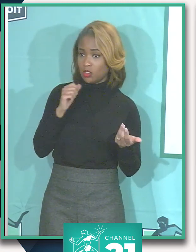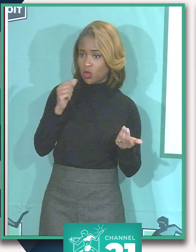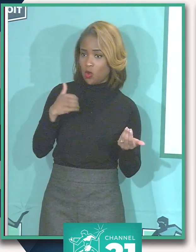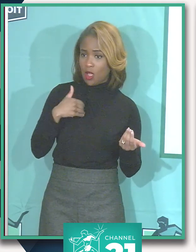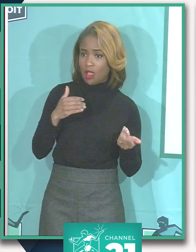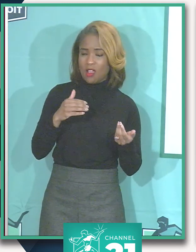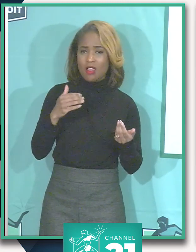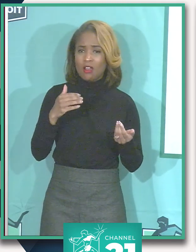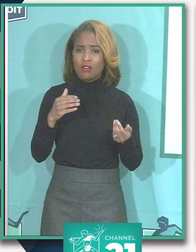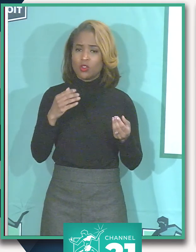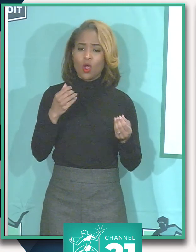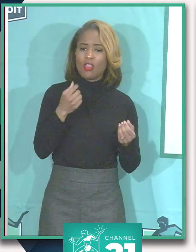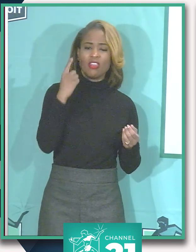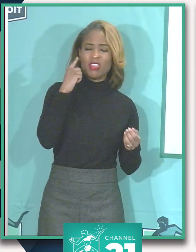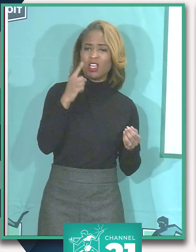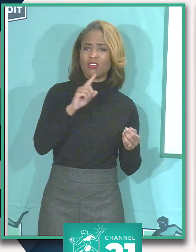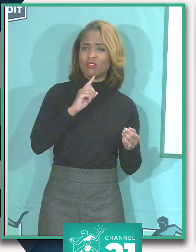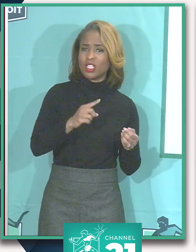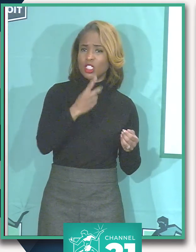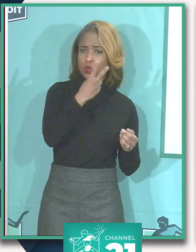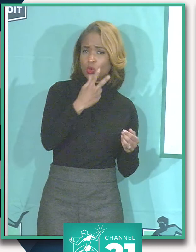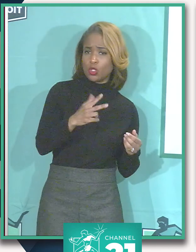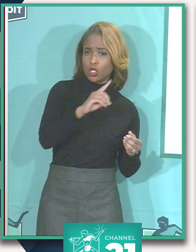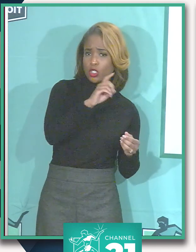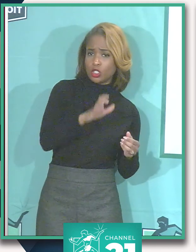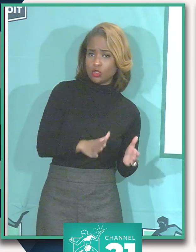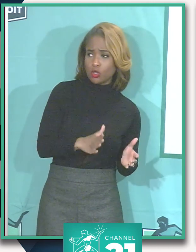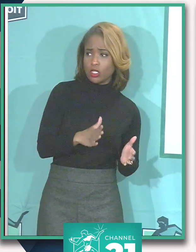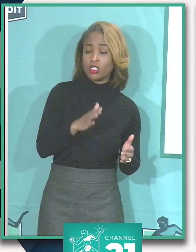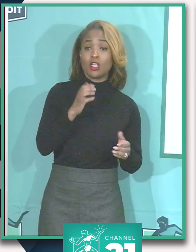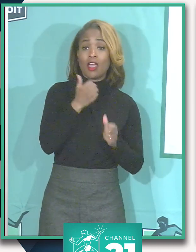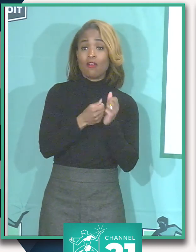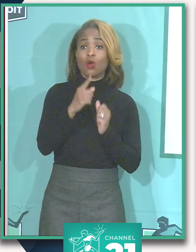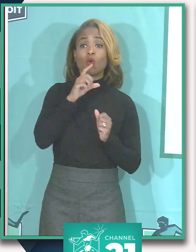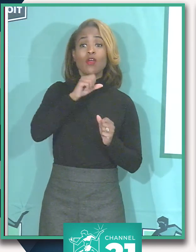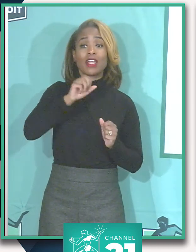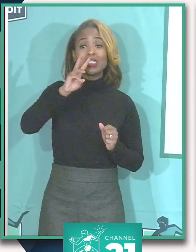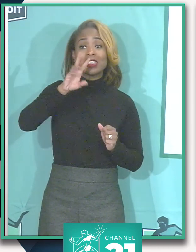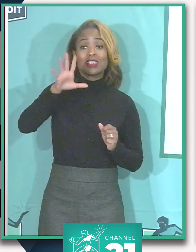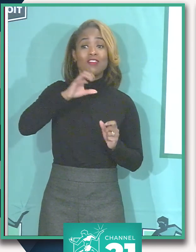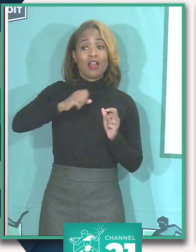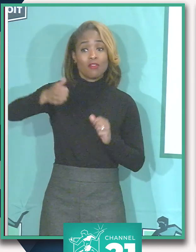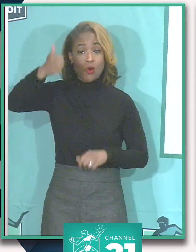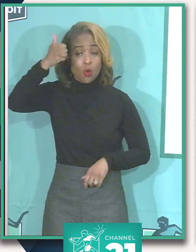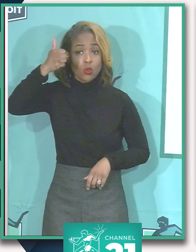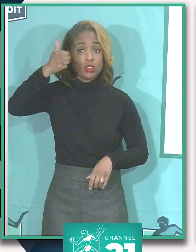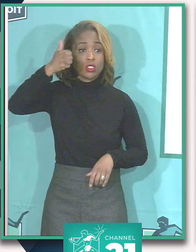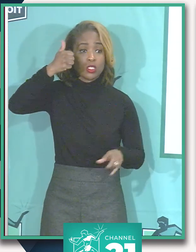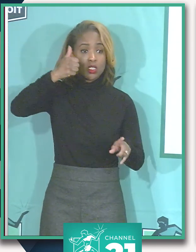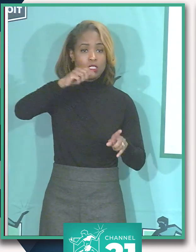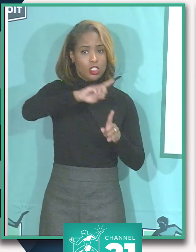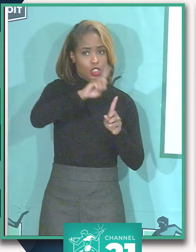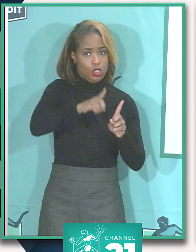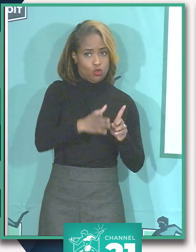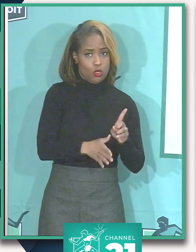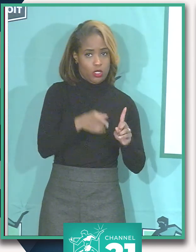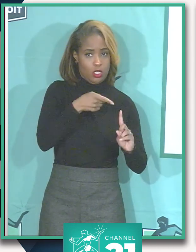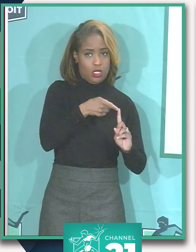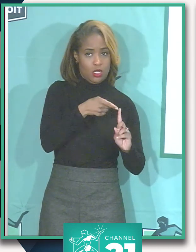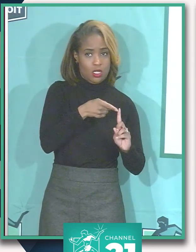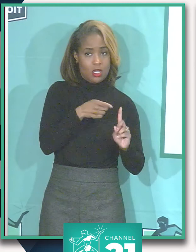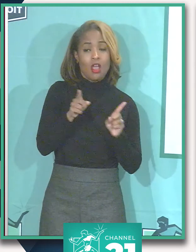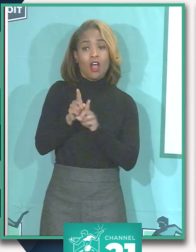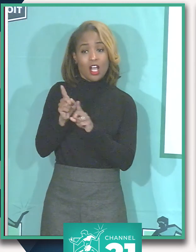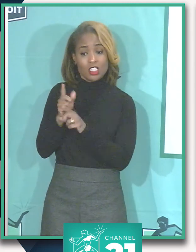probably about 2/3 Detroiters. So everybody who is 65 and above is a Detroiter. We